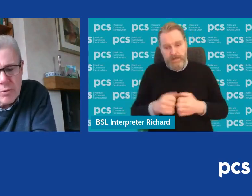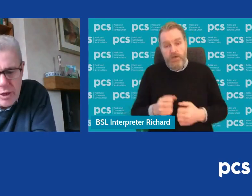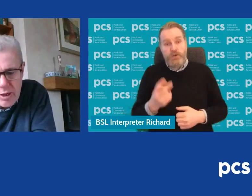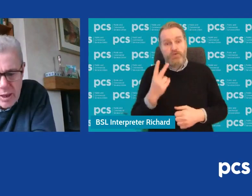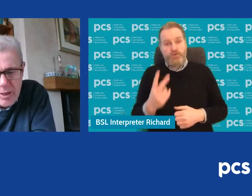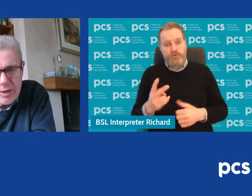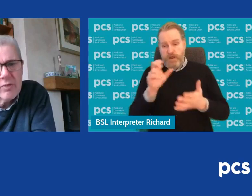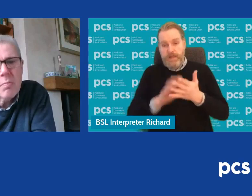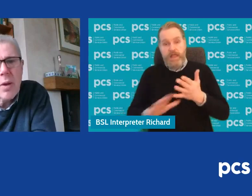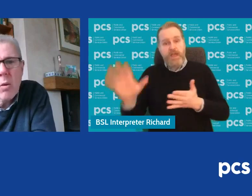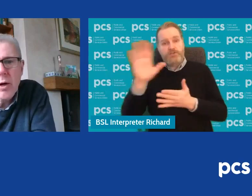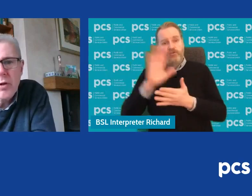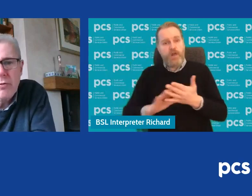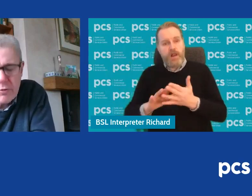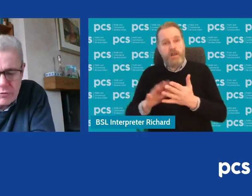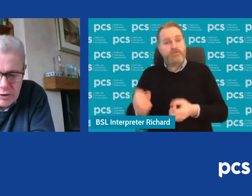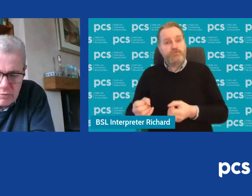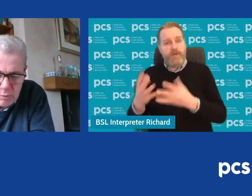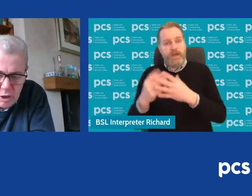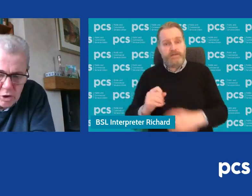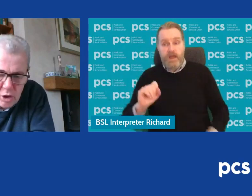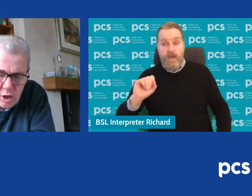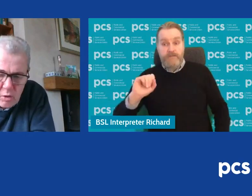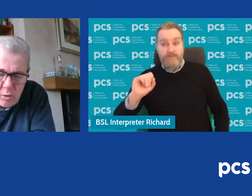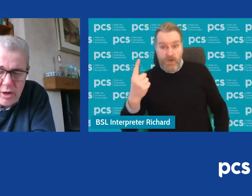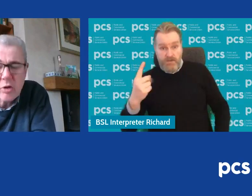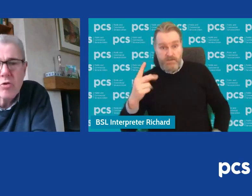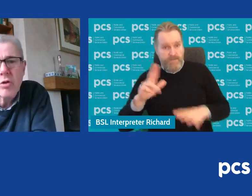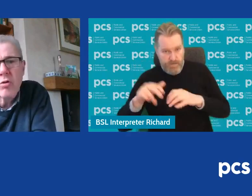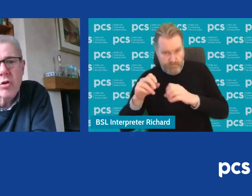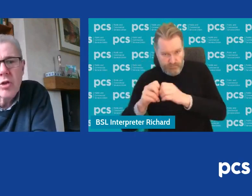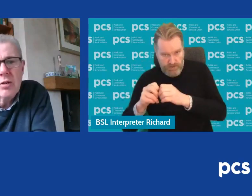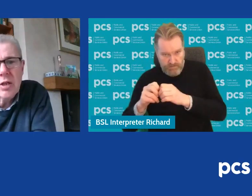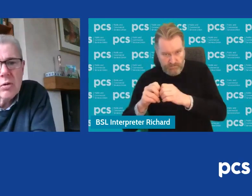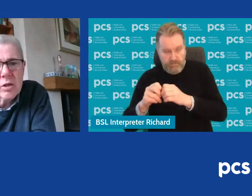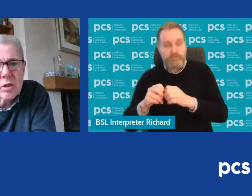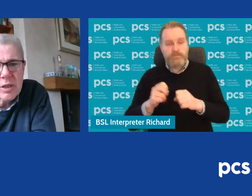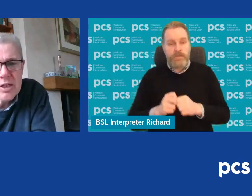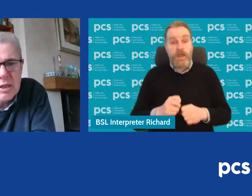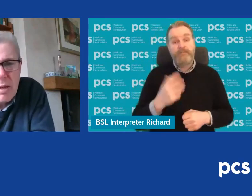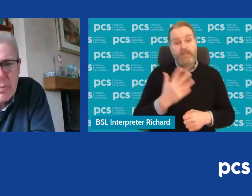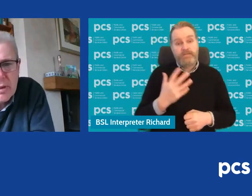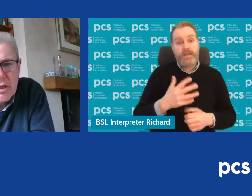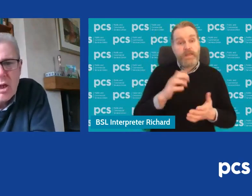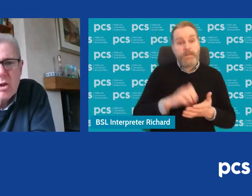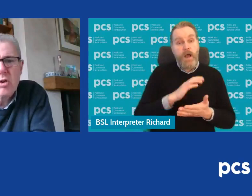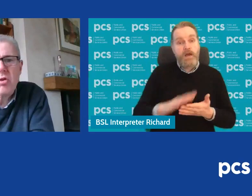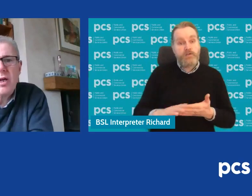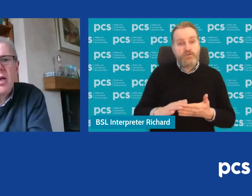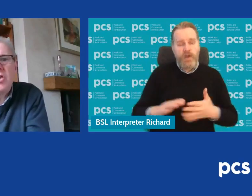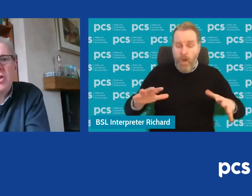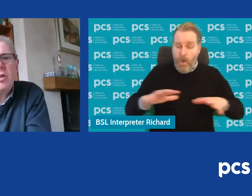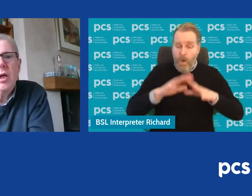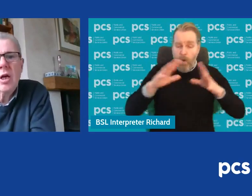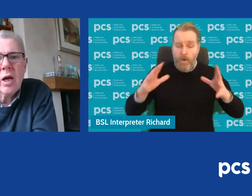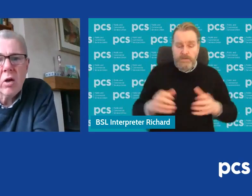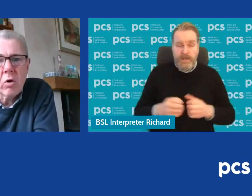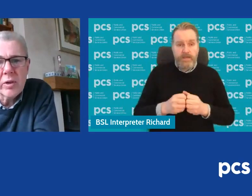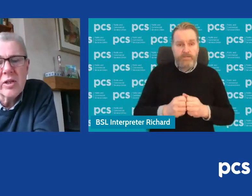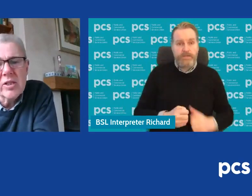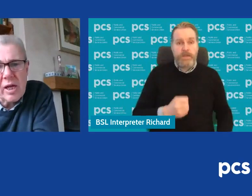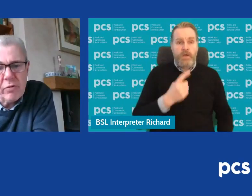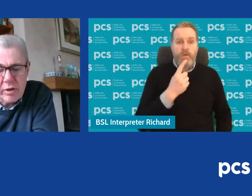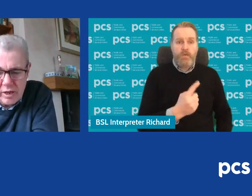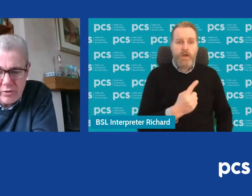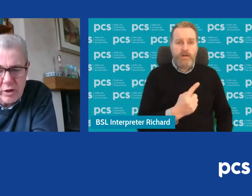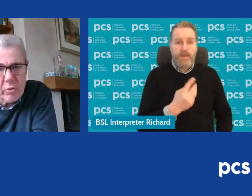of February and then an even bigger one on the 15th of March, where 130,000 PCS members took strike action along